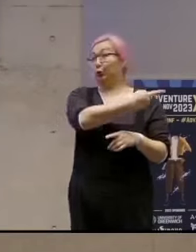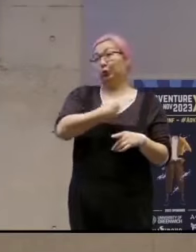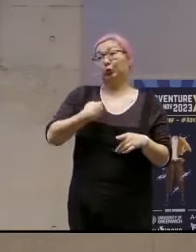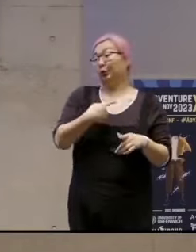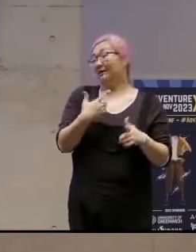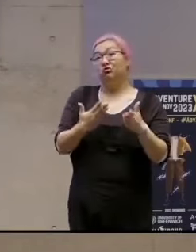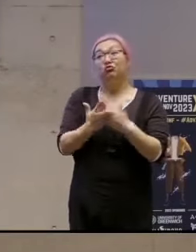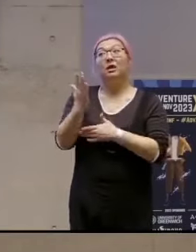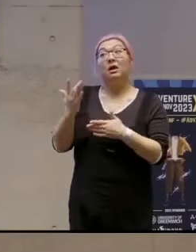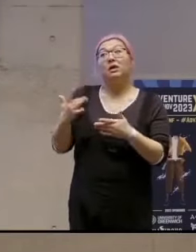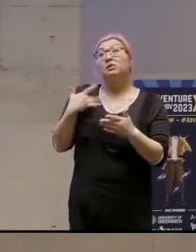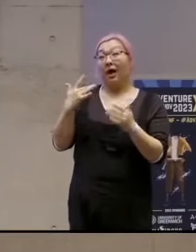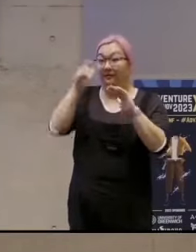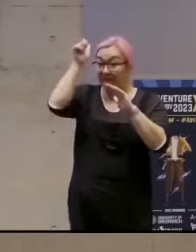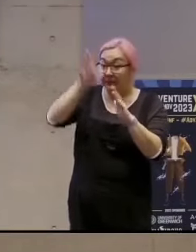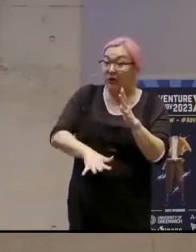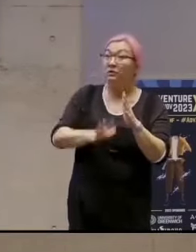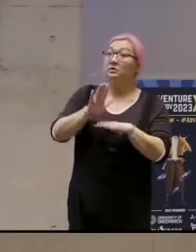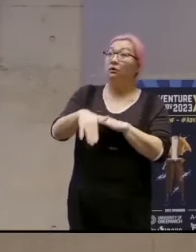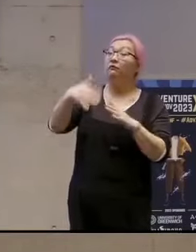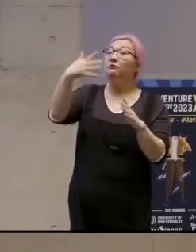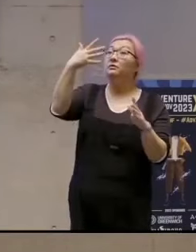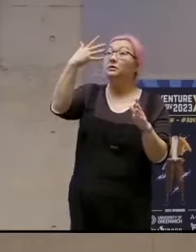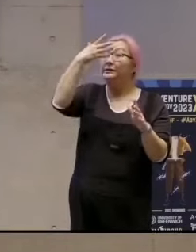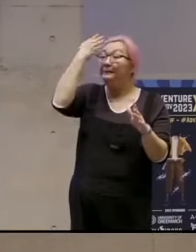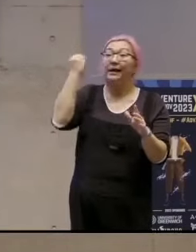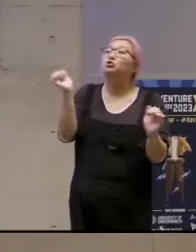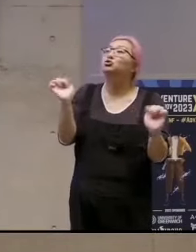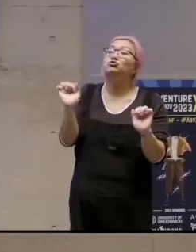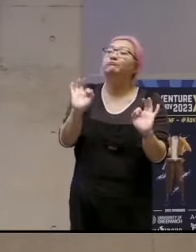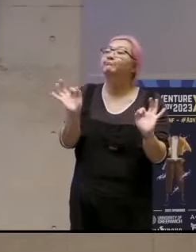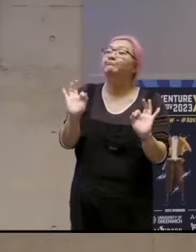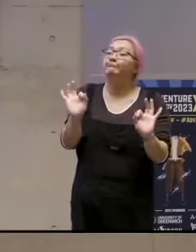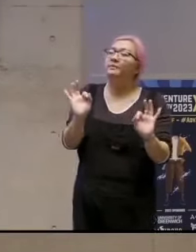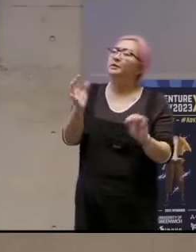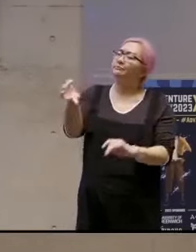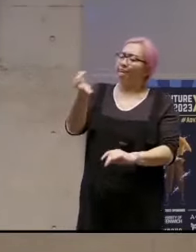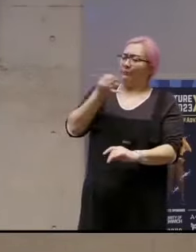experience of dementia. But thinking about that question, I think